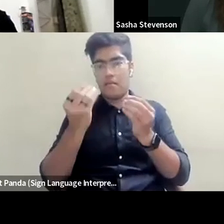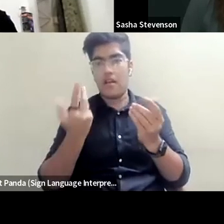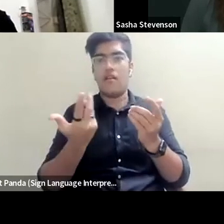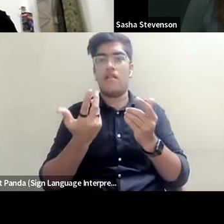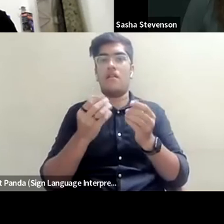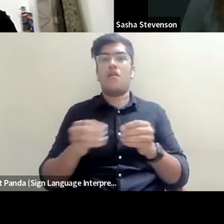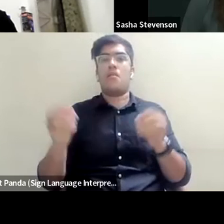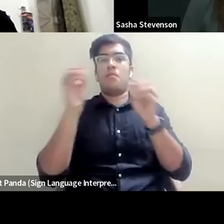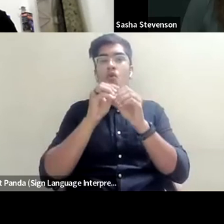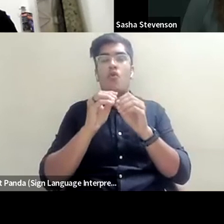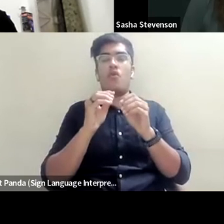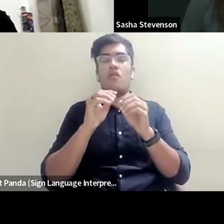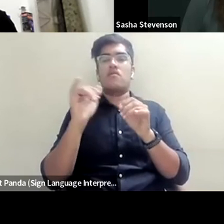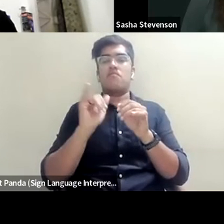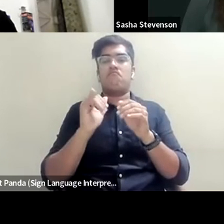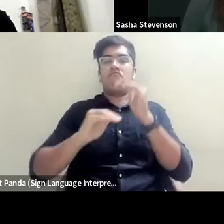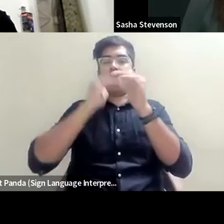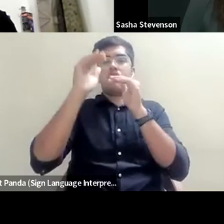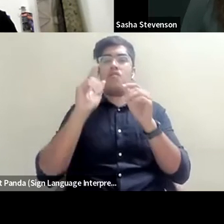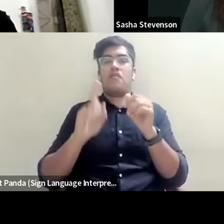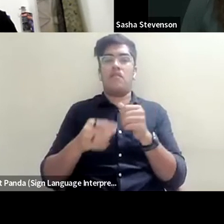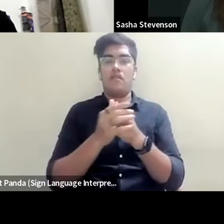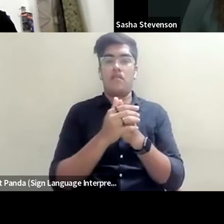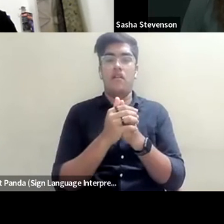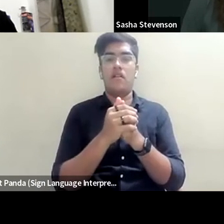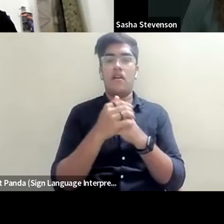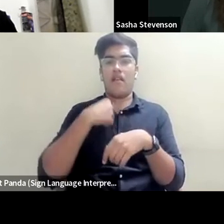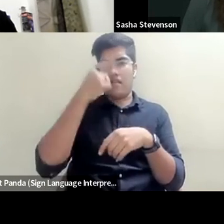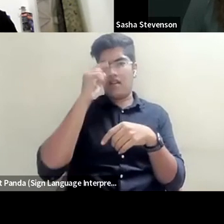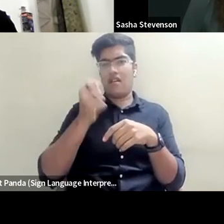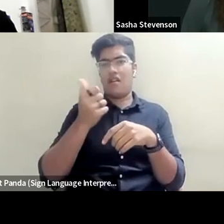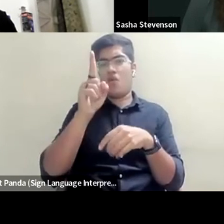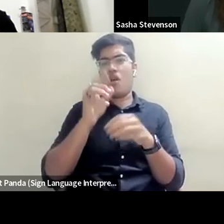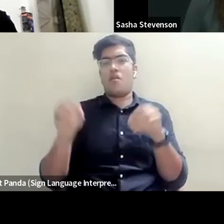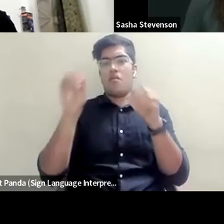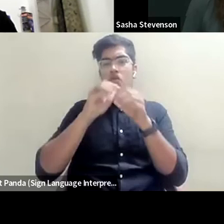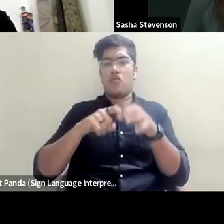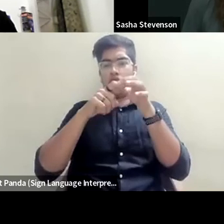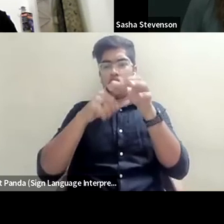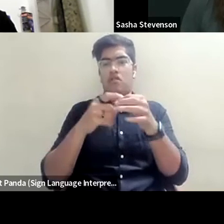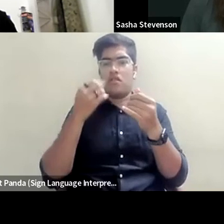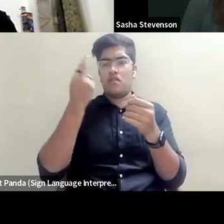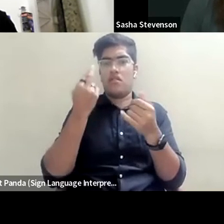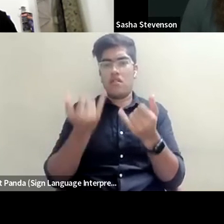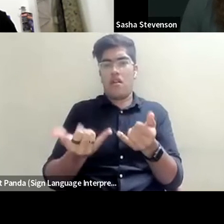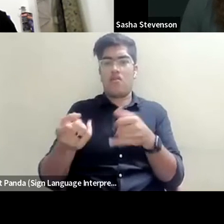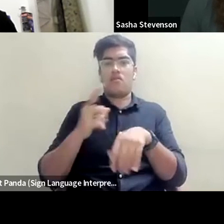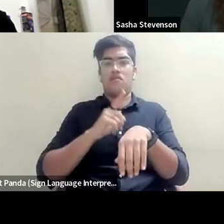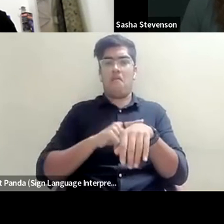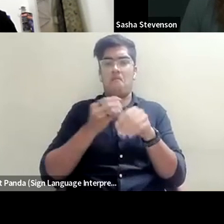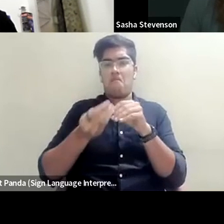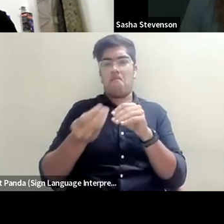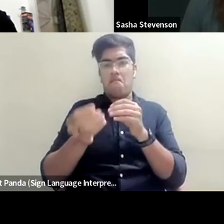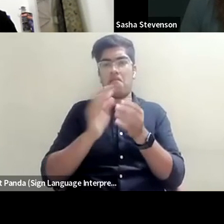more mobilization. I think we can take one final question because we are almost out